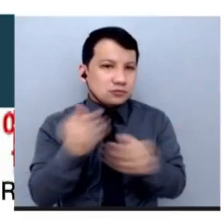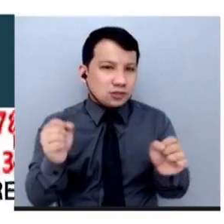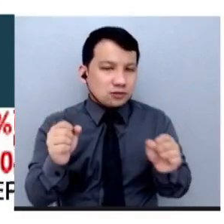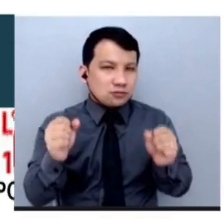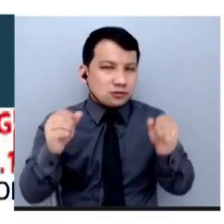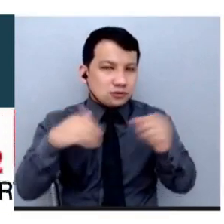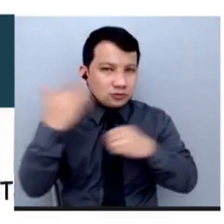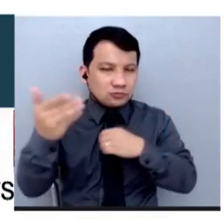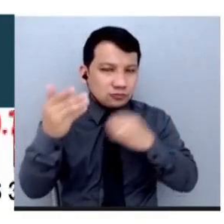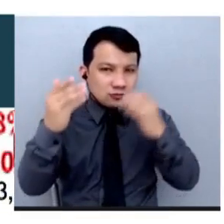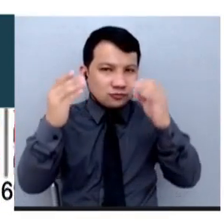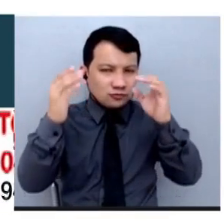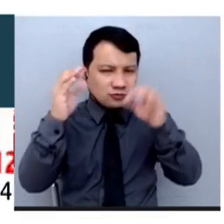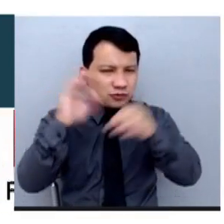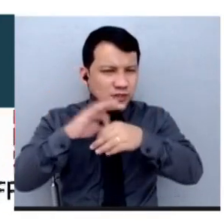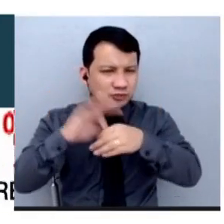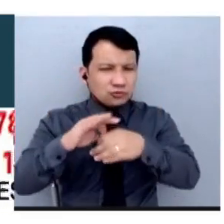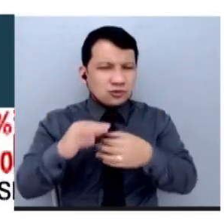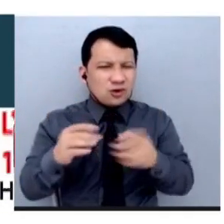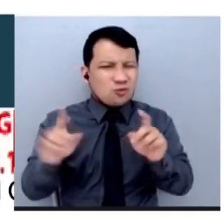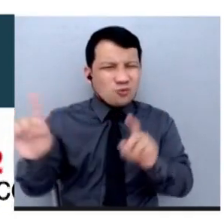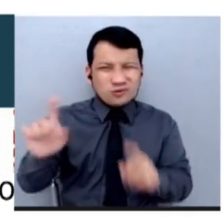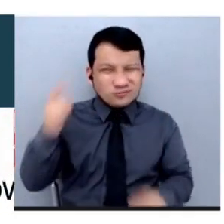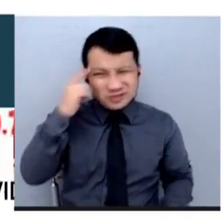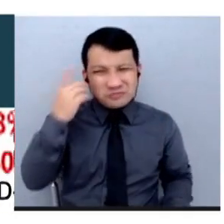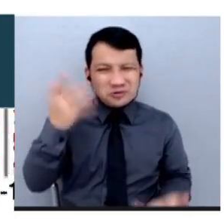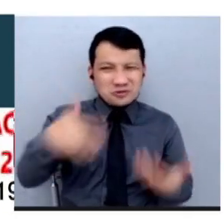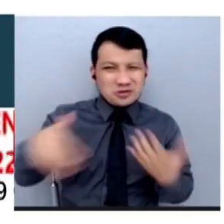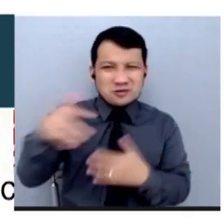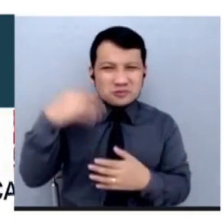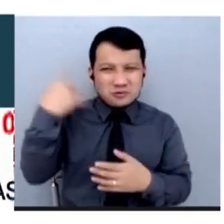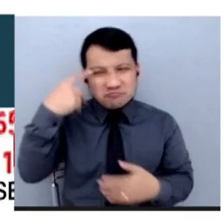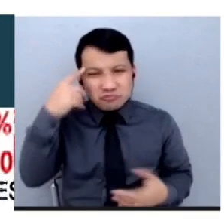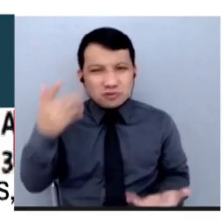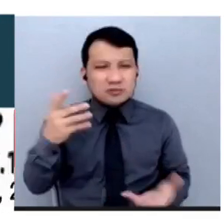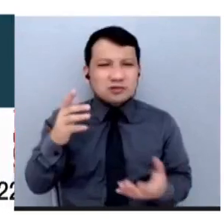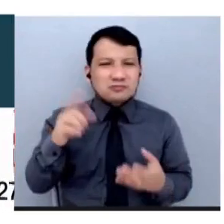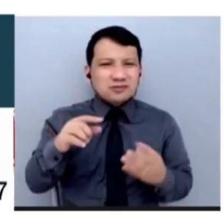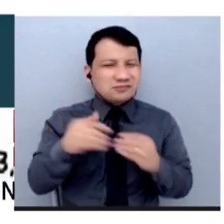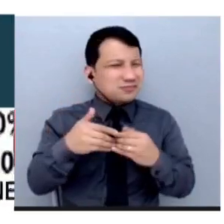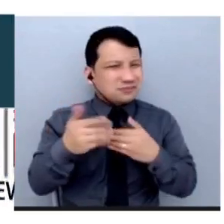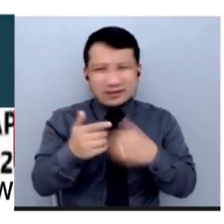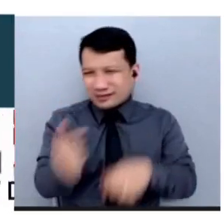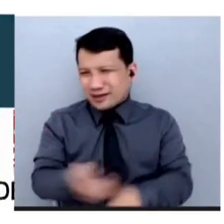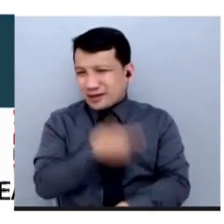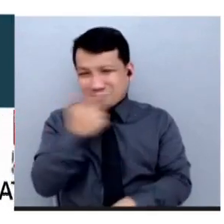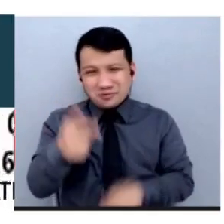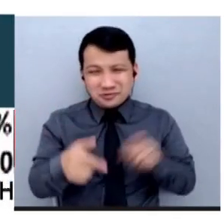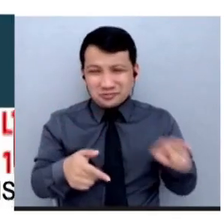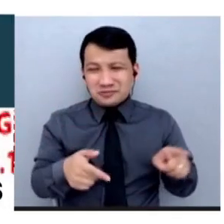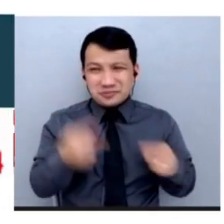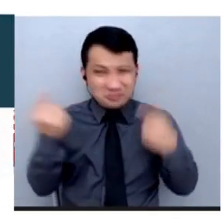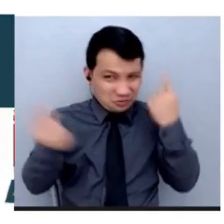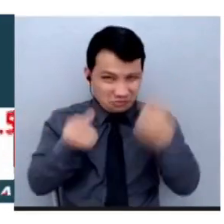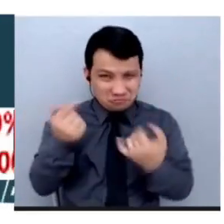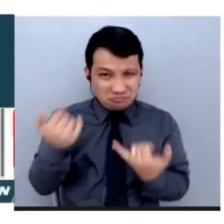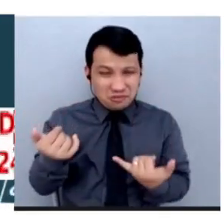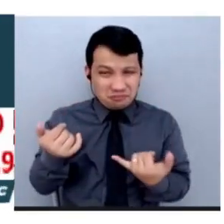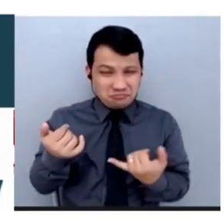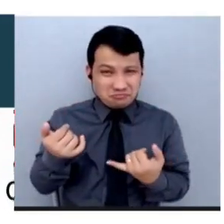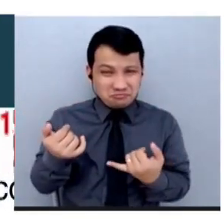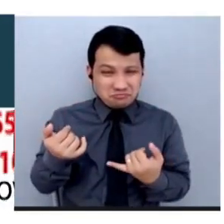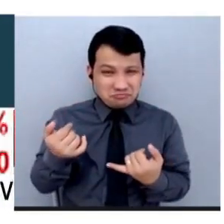victory. What are your thoughts regarding that? I mean, you've been around in politics for a long time. Is that a valid concern?